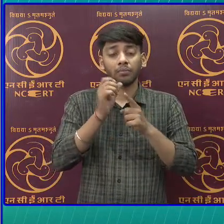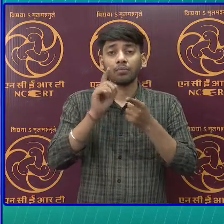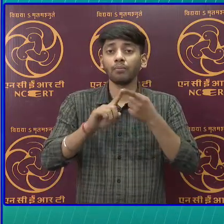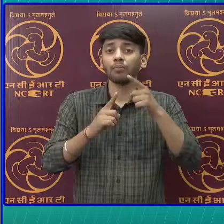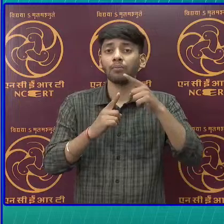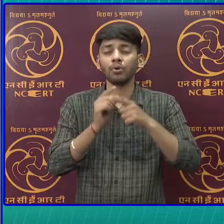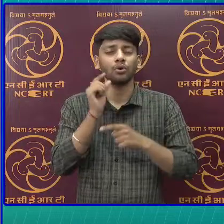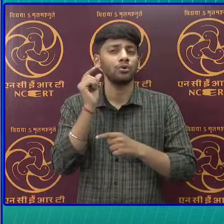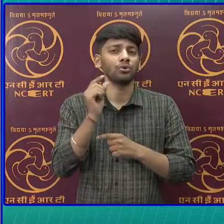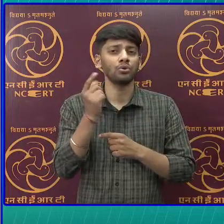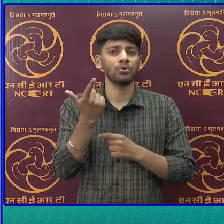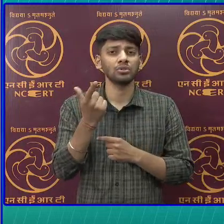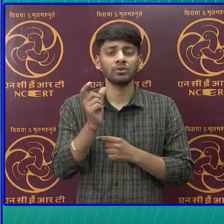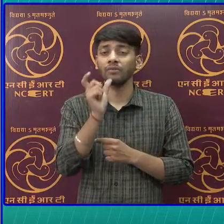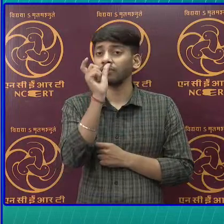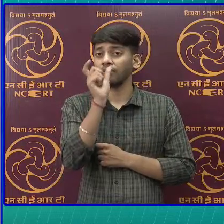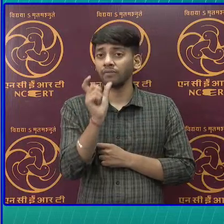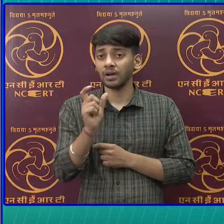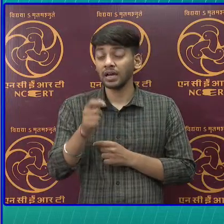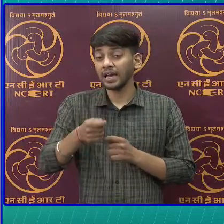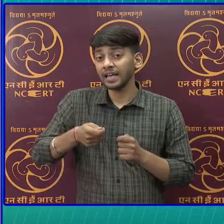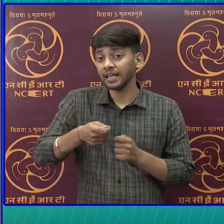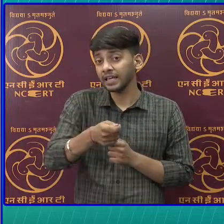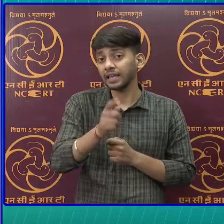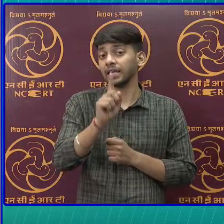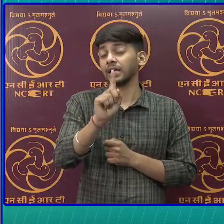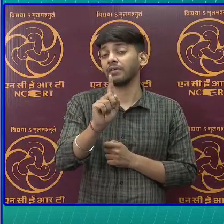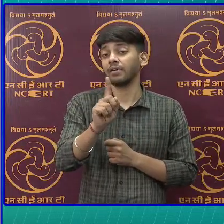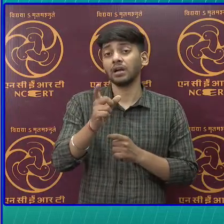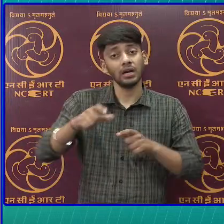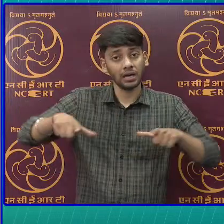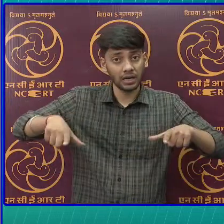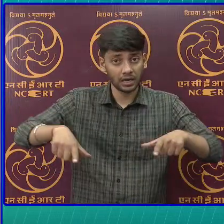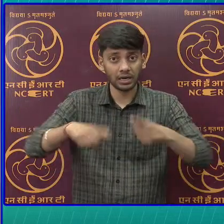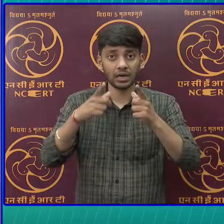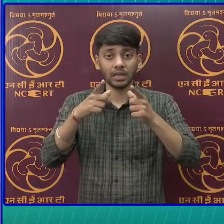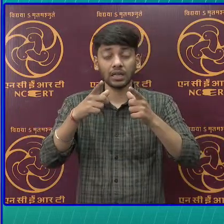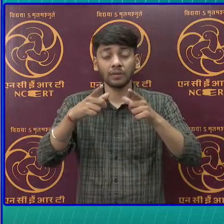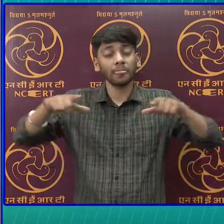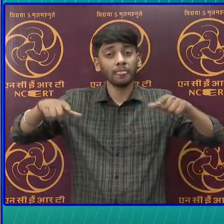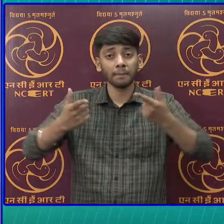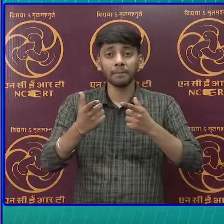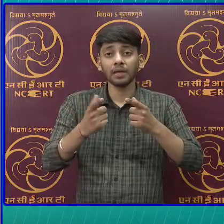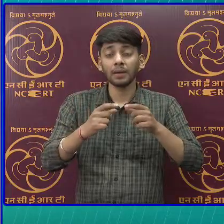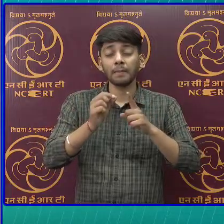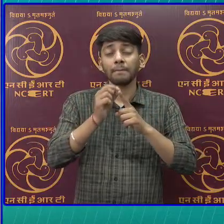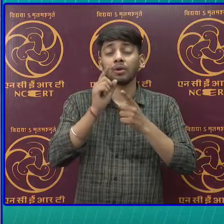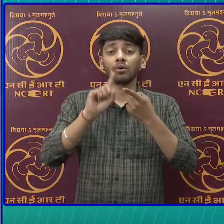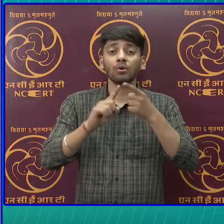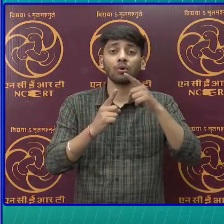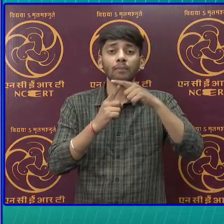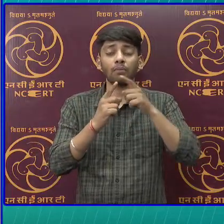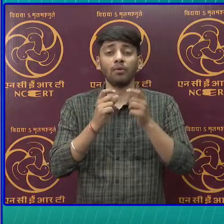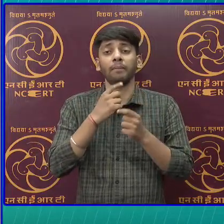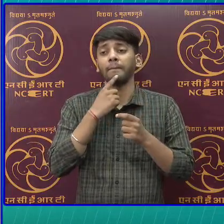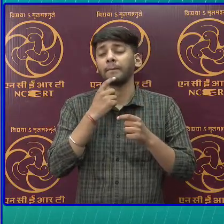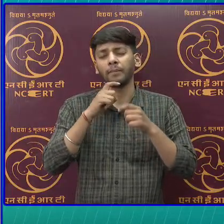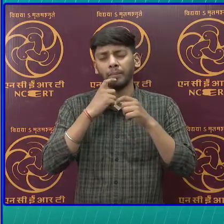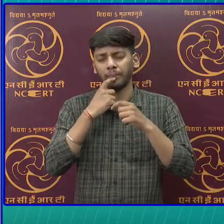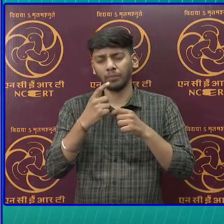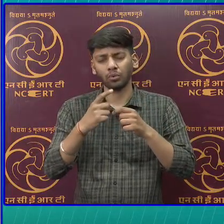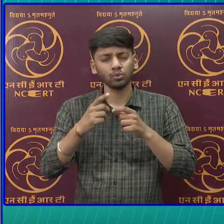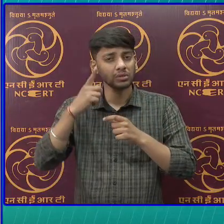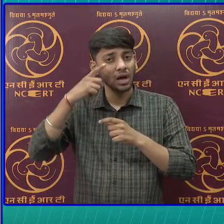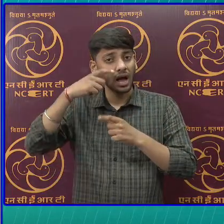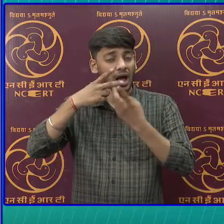use word as killing a tree. Poet here wants to give some message. Okay, so let